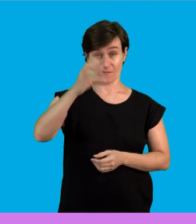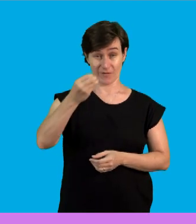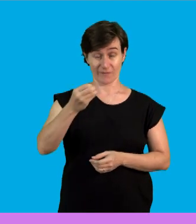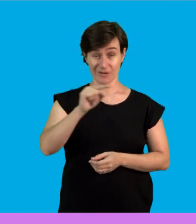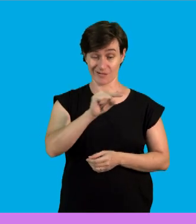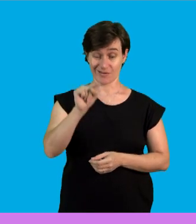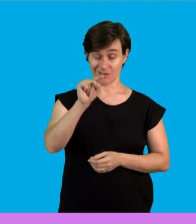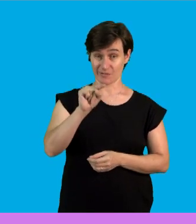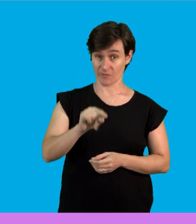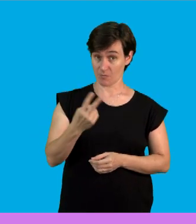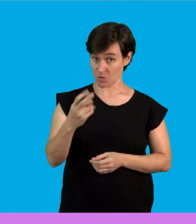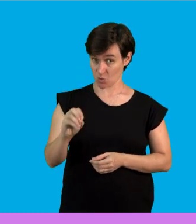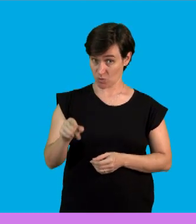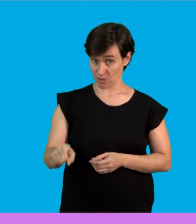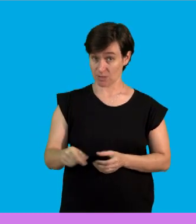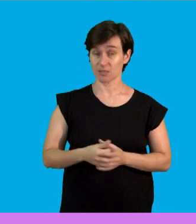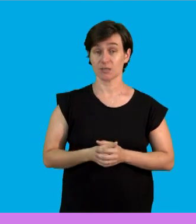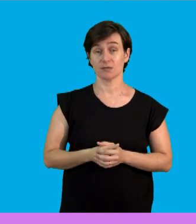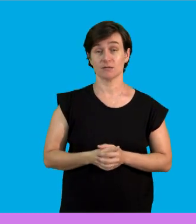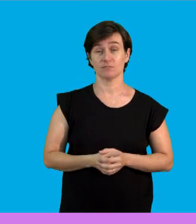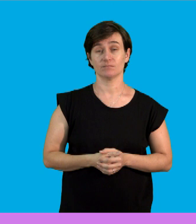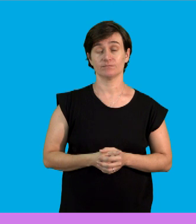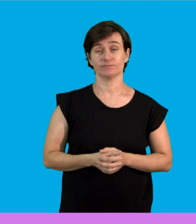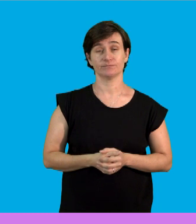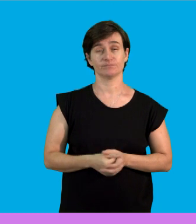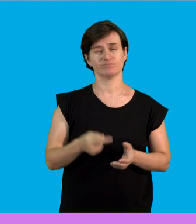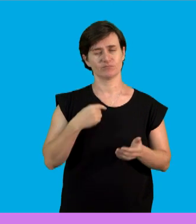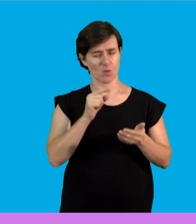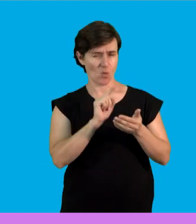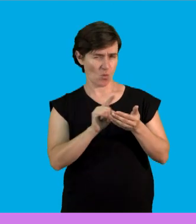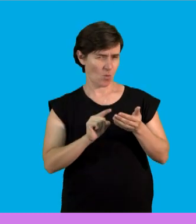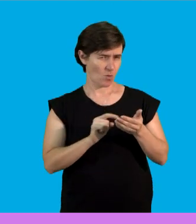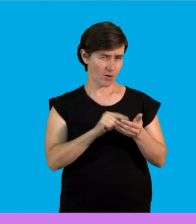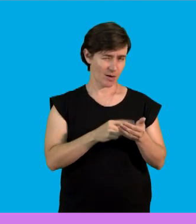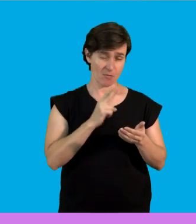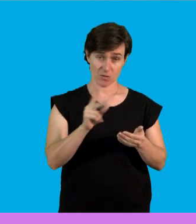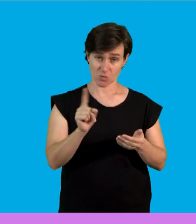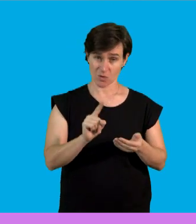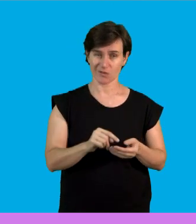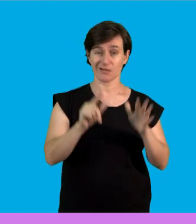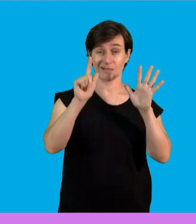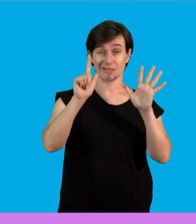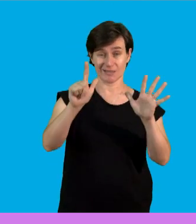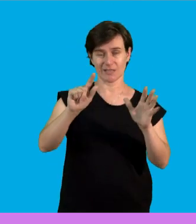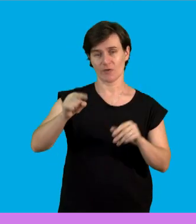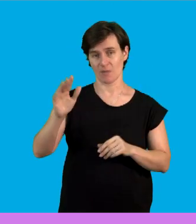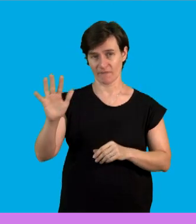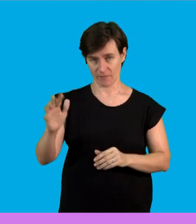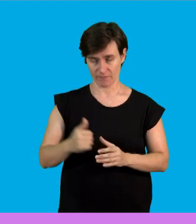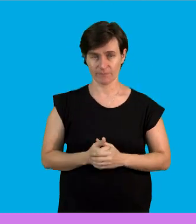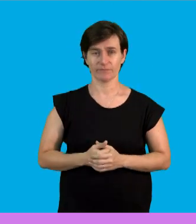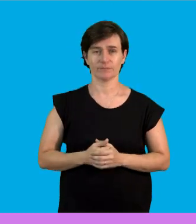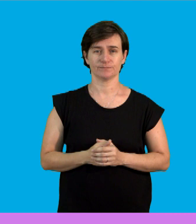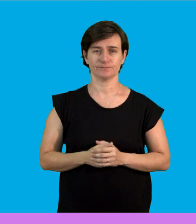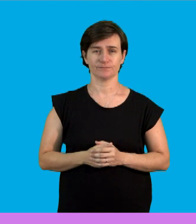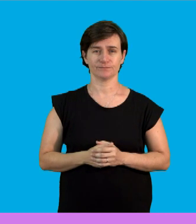150 divided by 20. So 150 divided by 20 is going to be